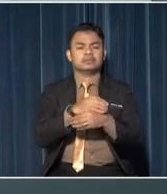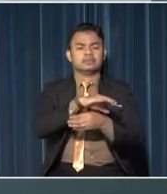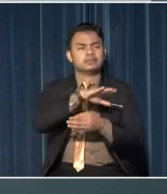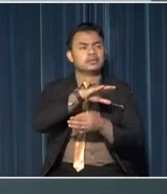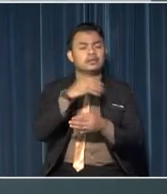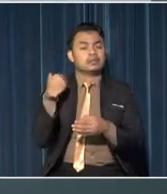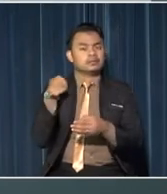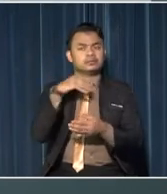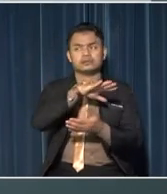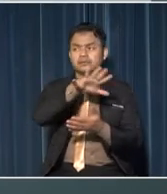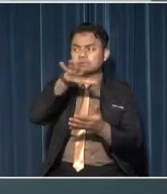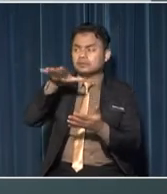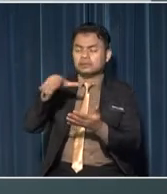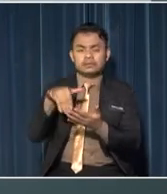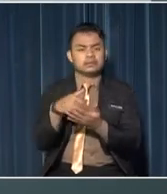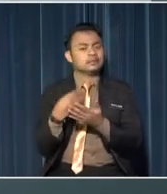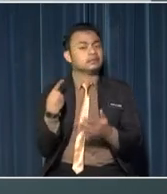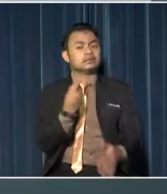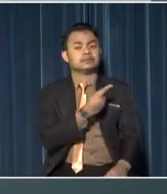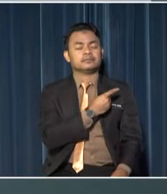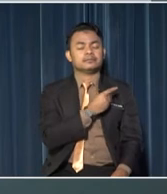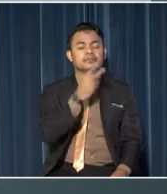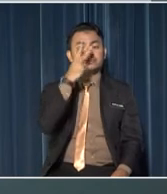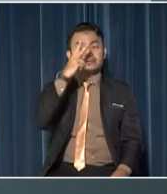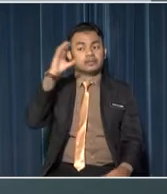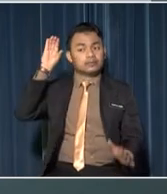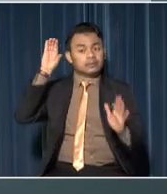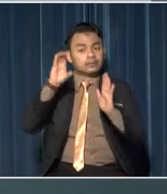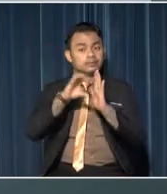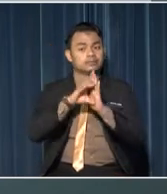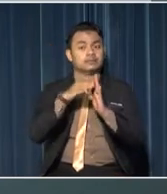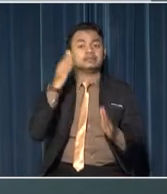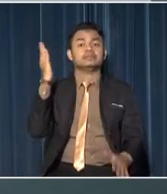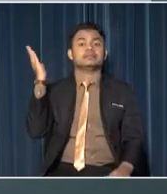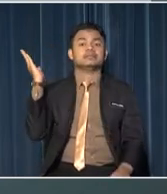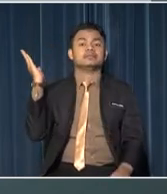us? Let's look at these pictures.